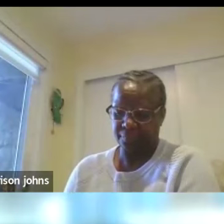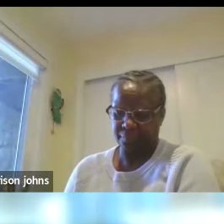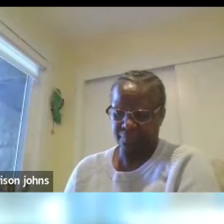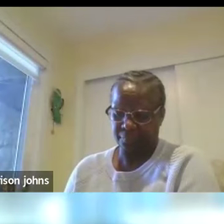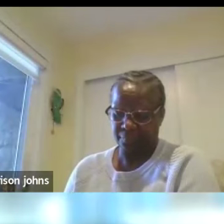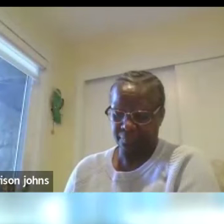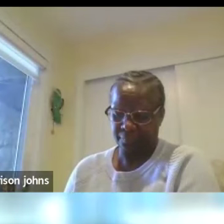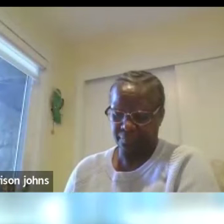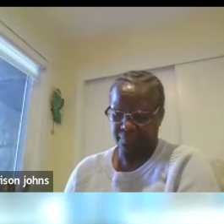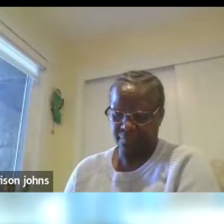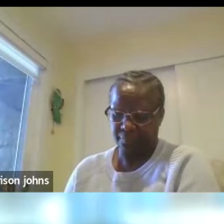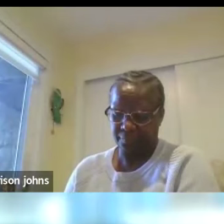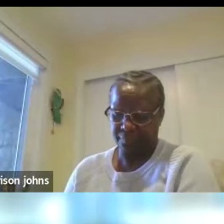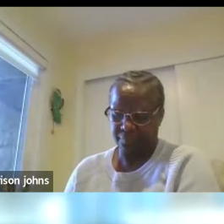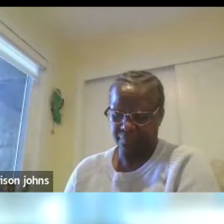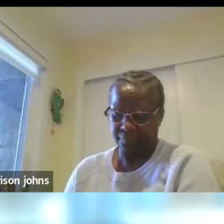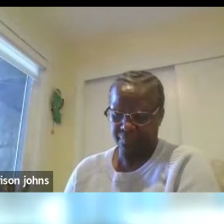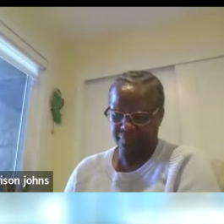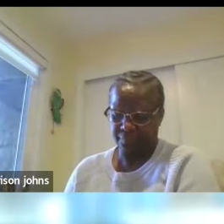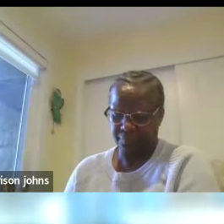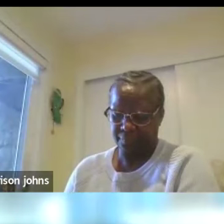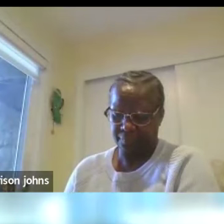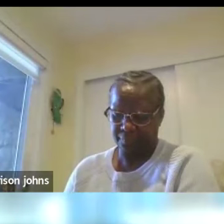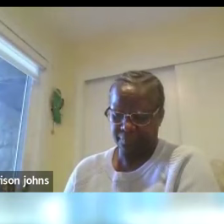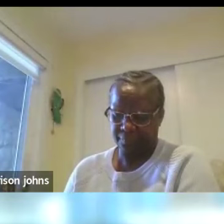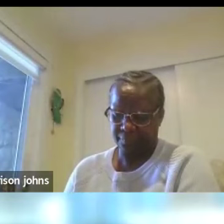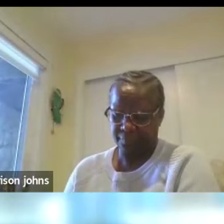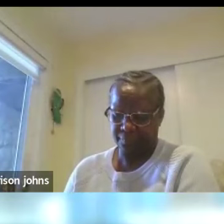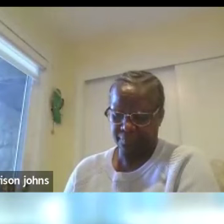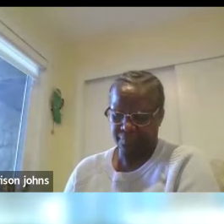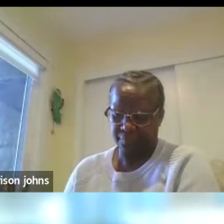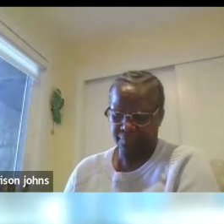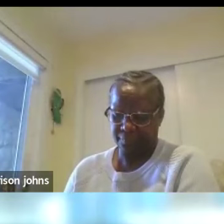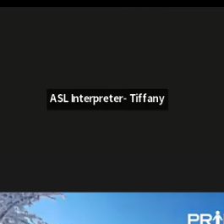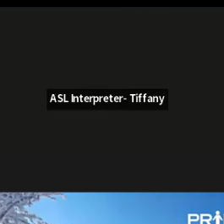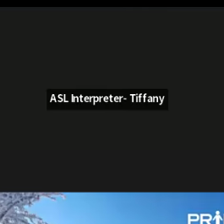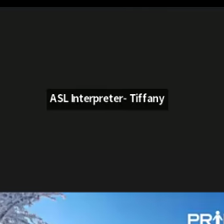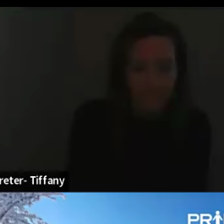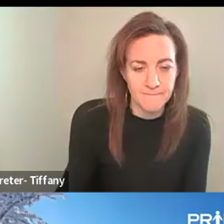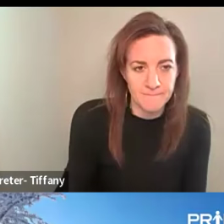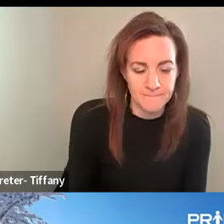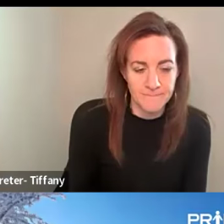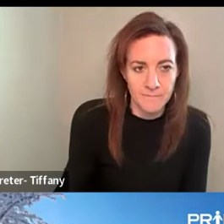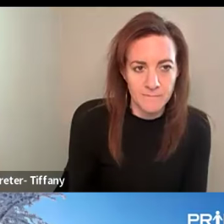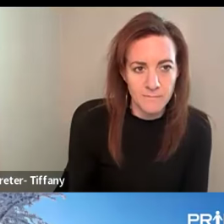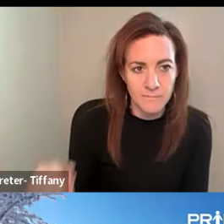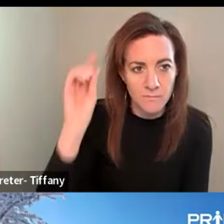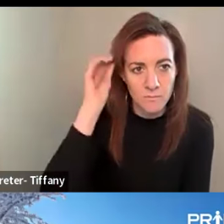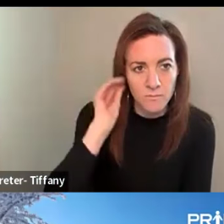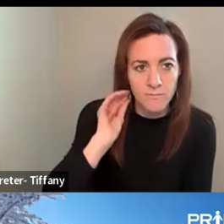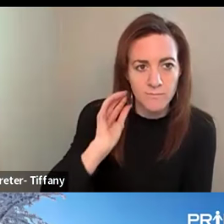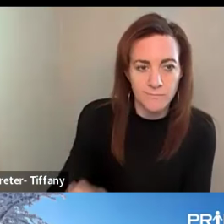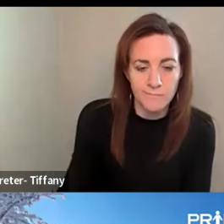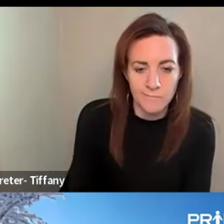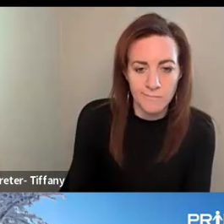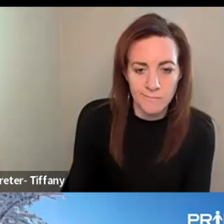day at the beginning of the route and time that vehicle's in operation. And then the longer this vehicle stays in operation, this new rate